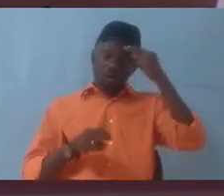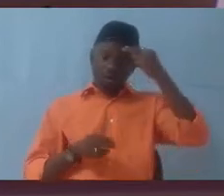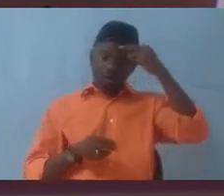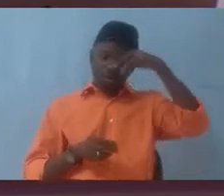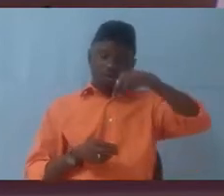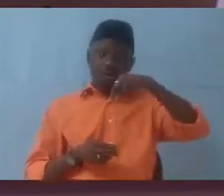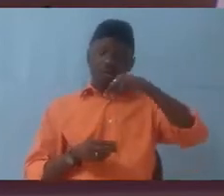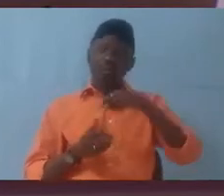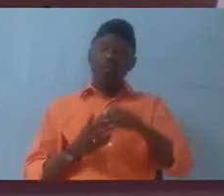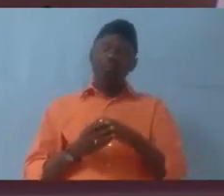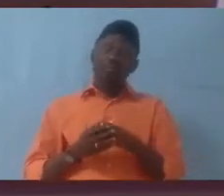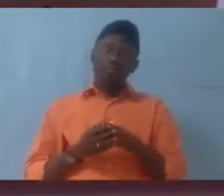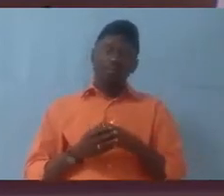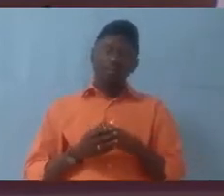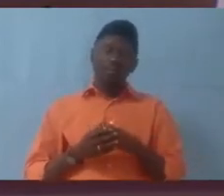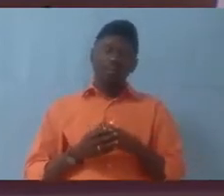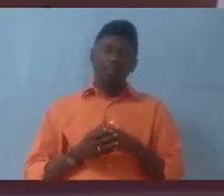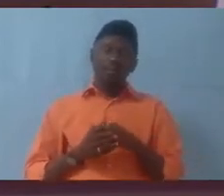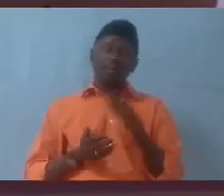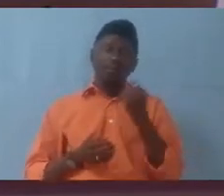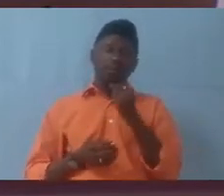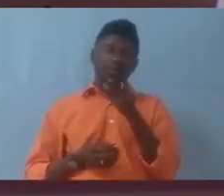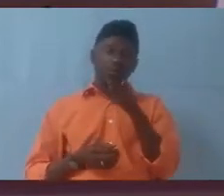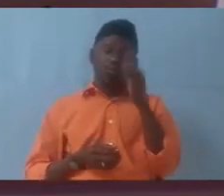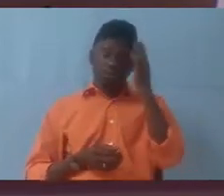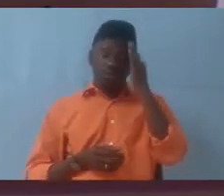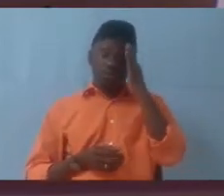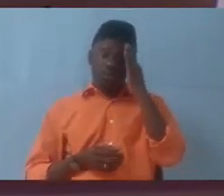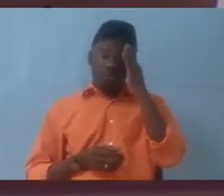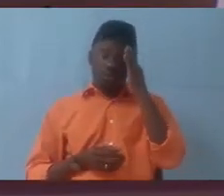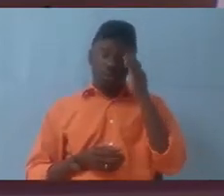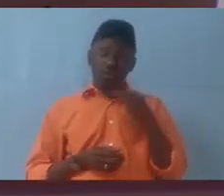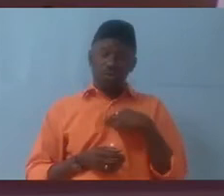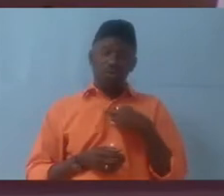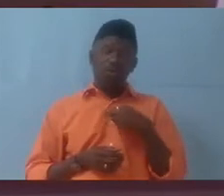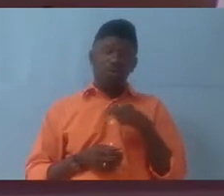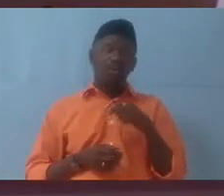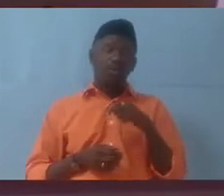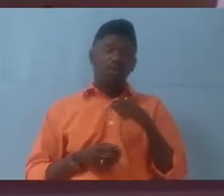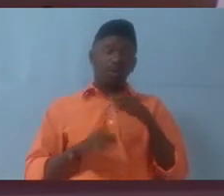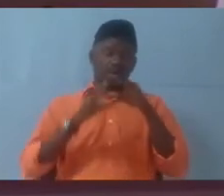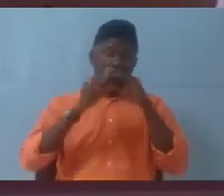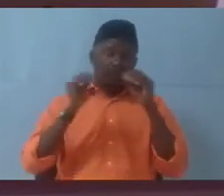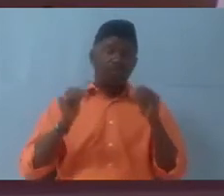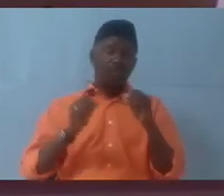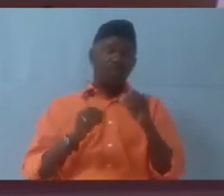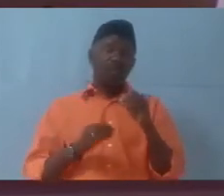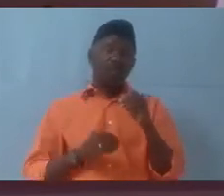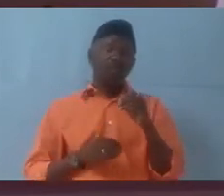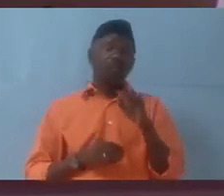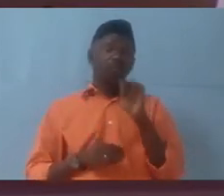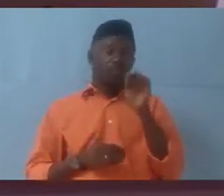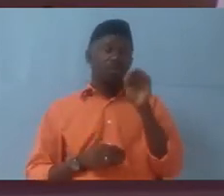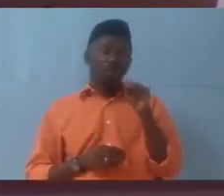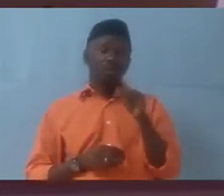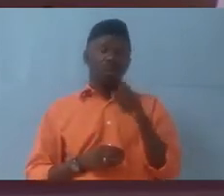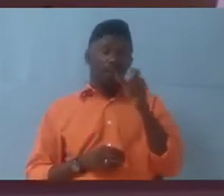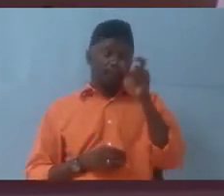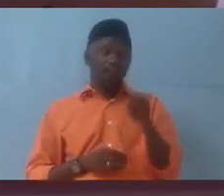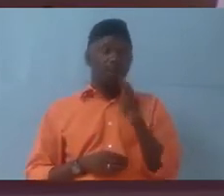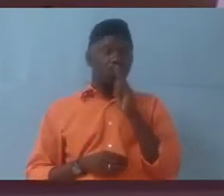makani NIA ba. Because you knew the agent that called you. Ndax te lila dimbele moy da nga xam ndaw lila